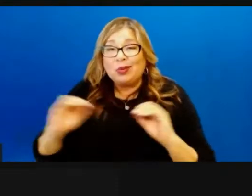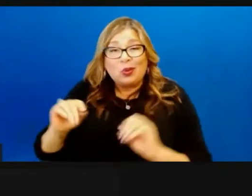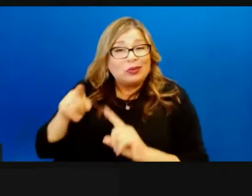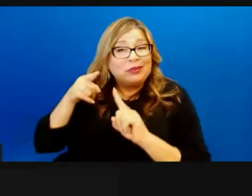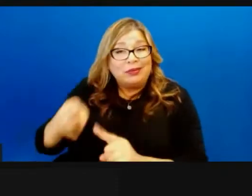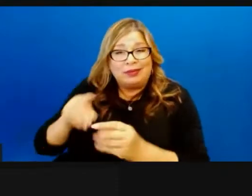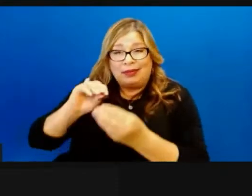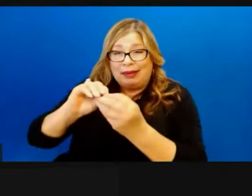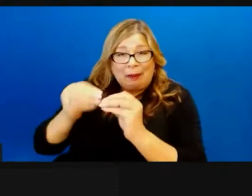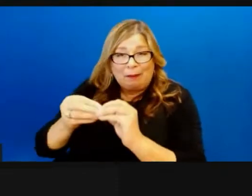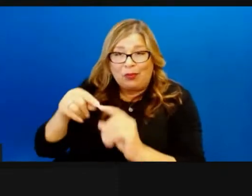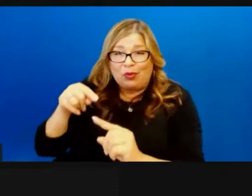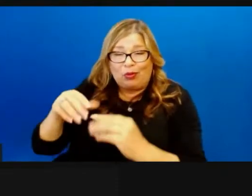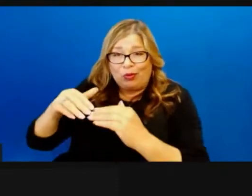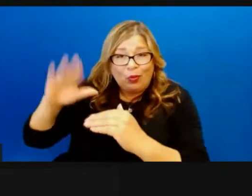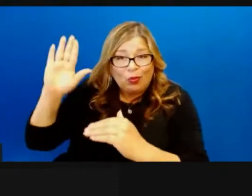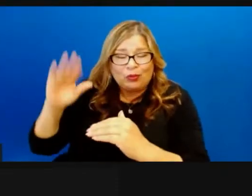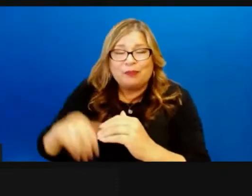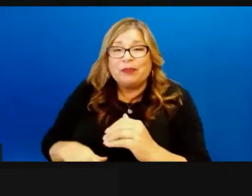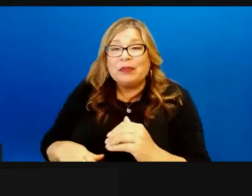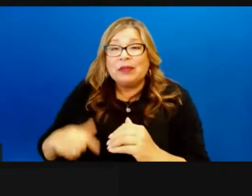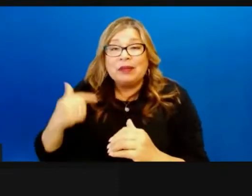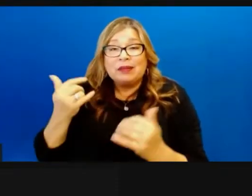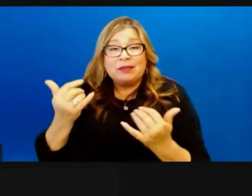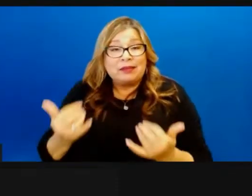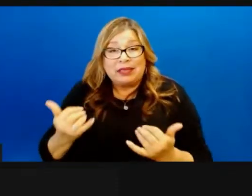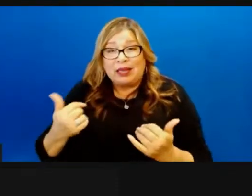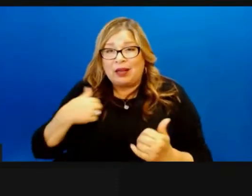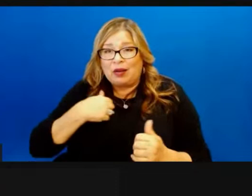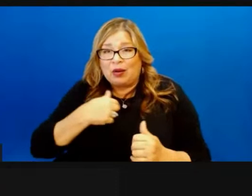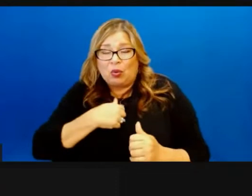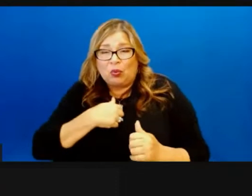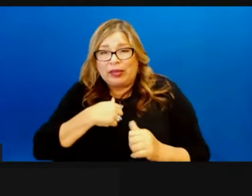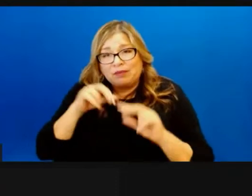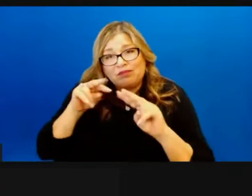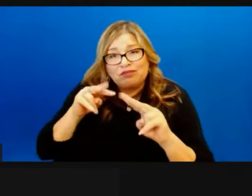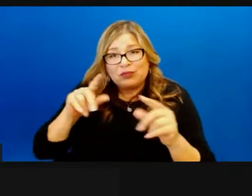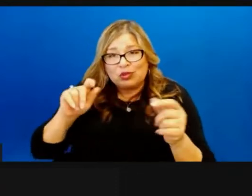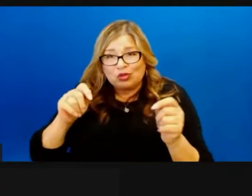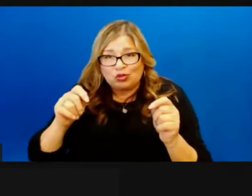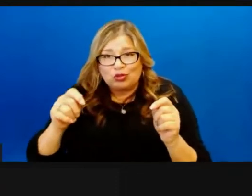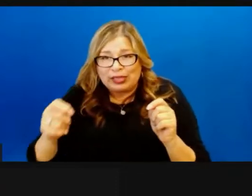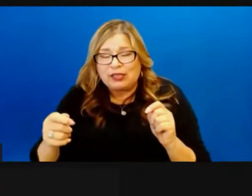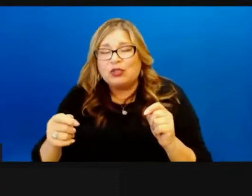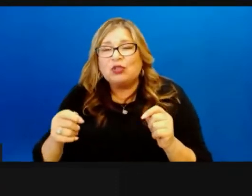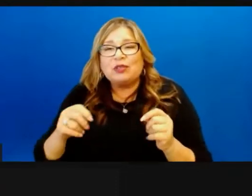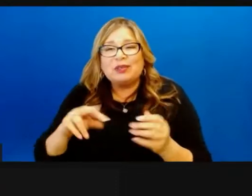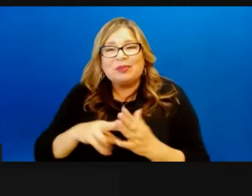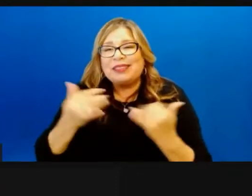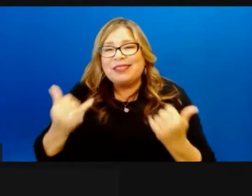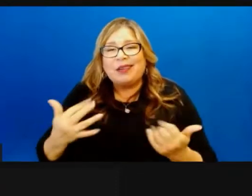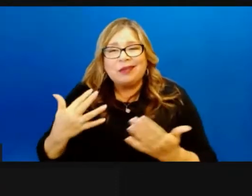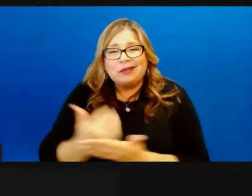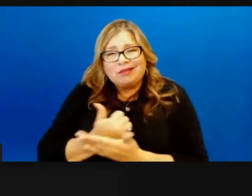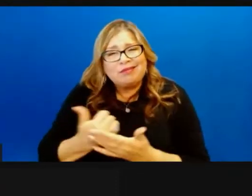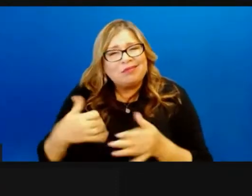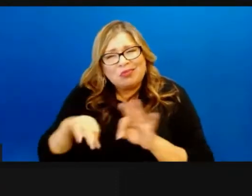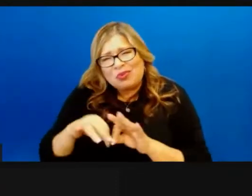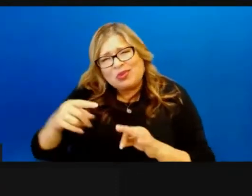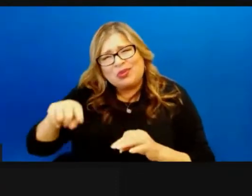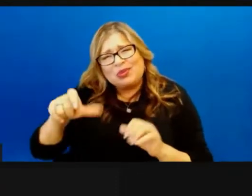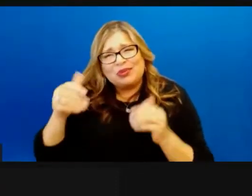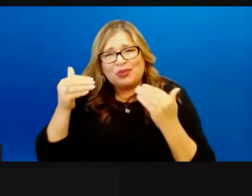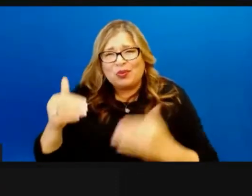anticipate changes, now's a great time to get vaccinated. It's an important time to get vaccinated, and we encourage people to do so.